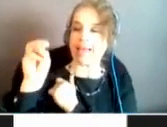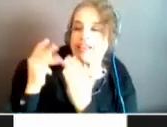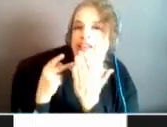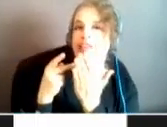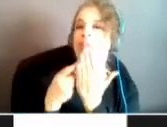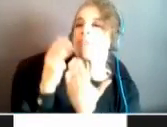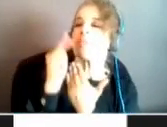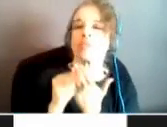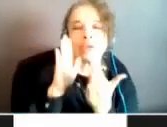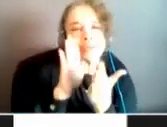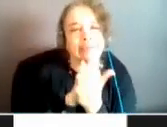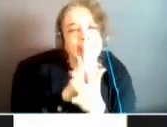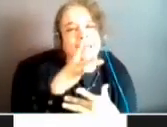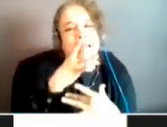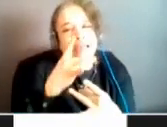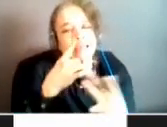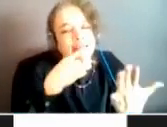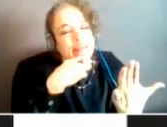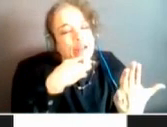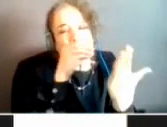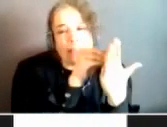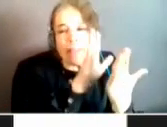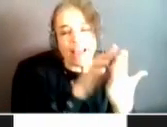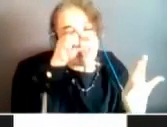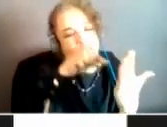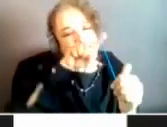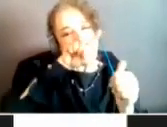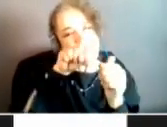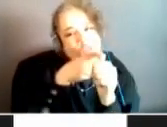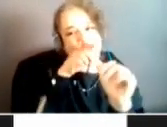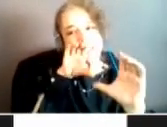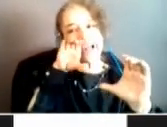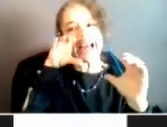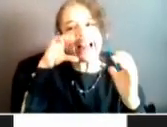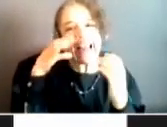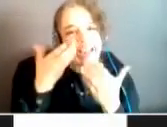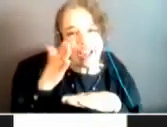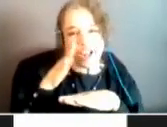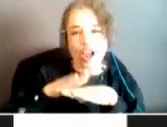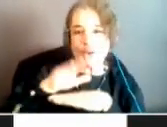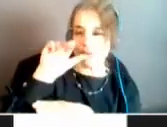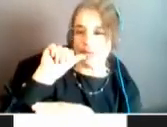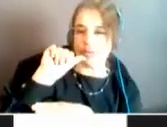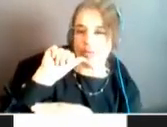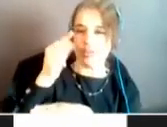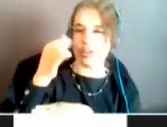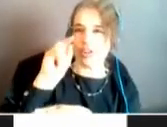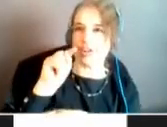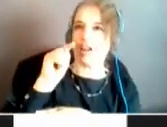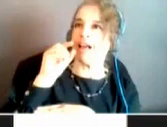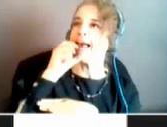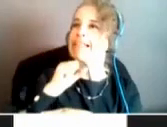paper was so interesting because he said, you know, this was the first class, the class was on aging adult and long-term